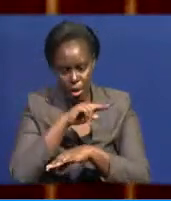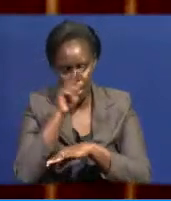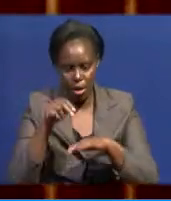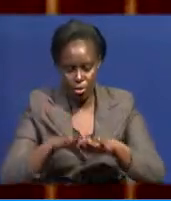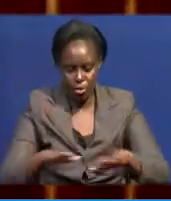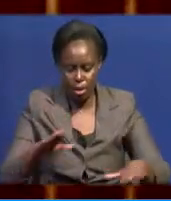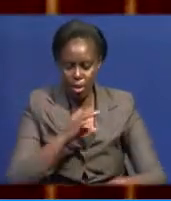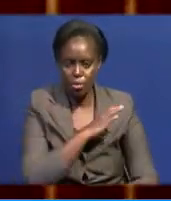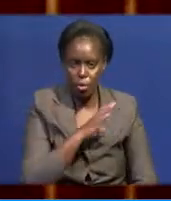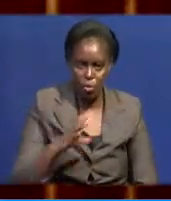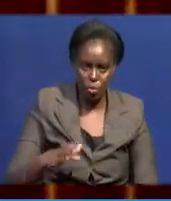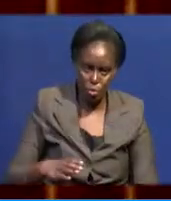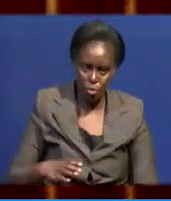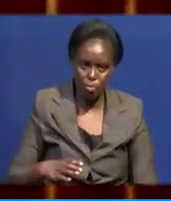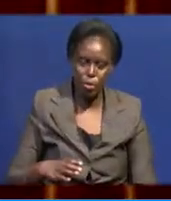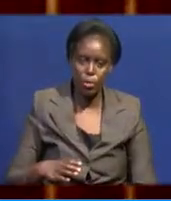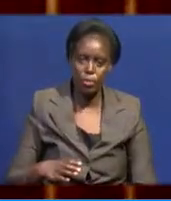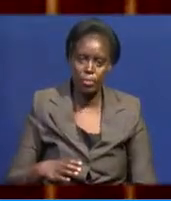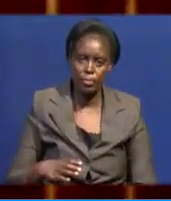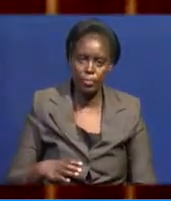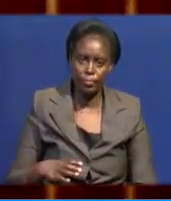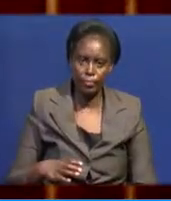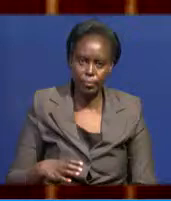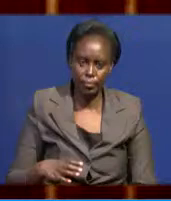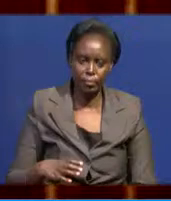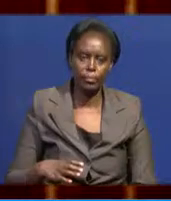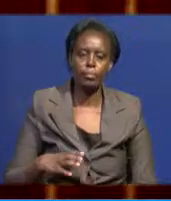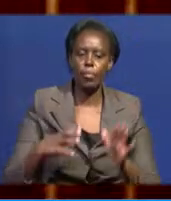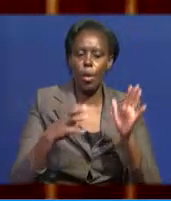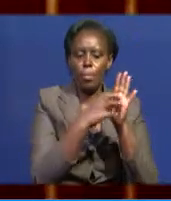Lands Commission, among others, were gazetted in